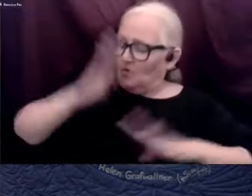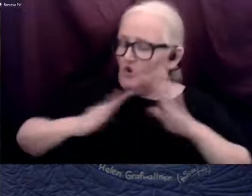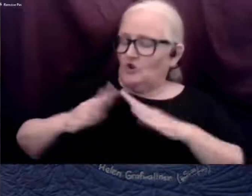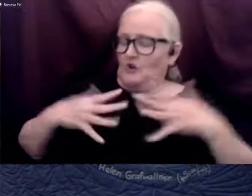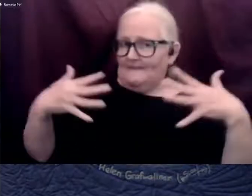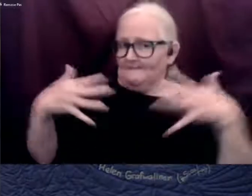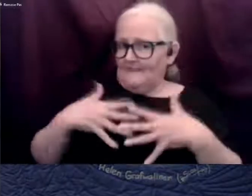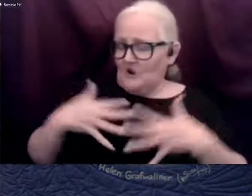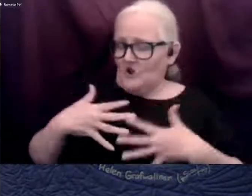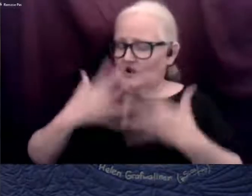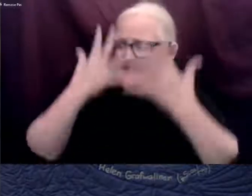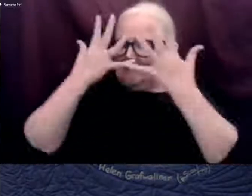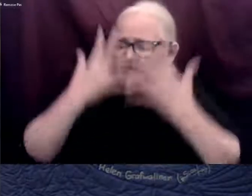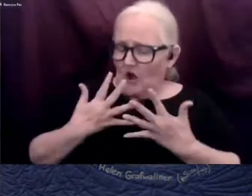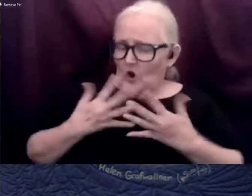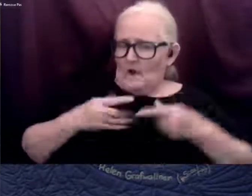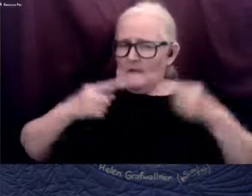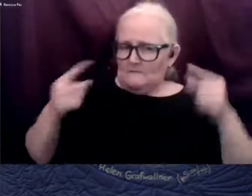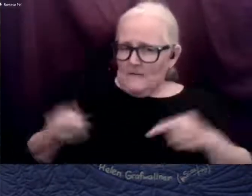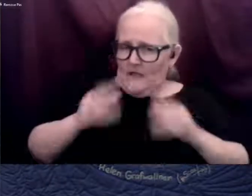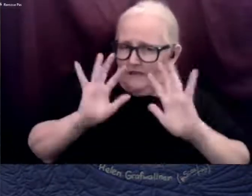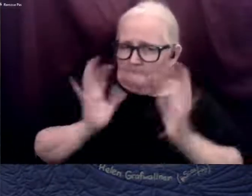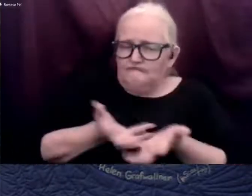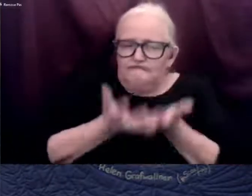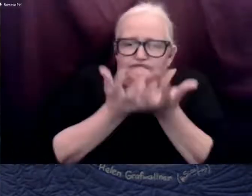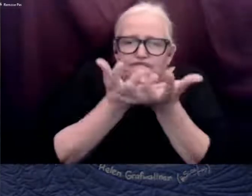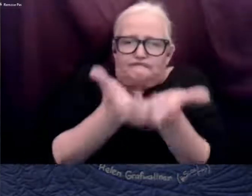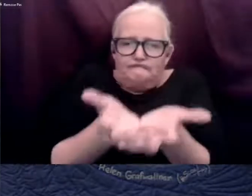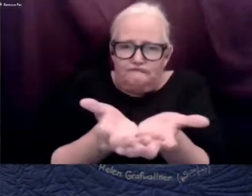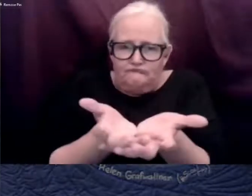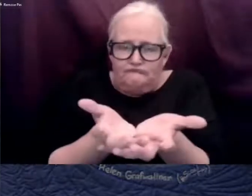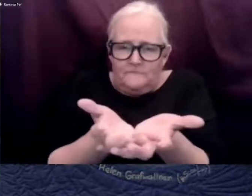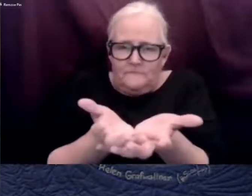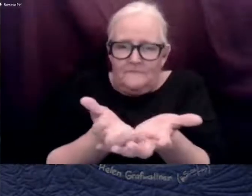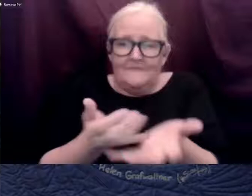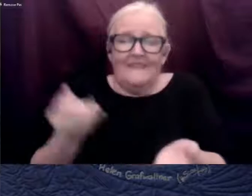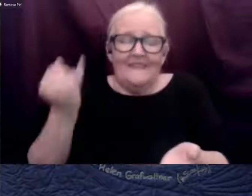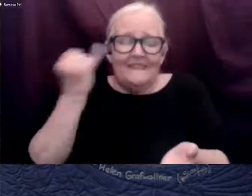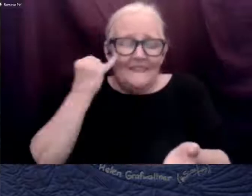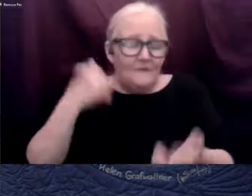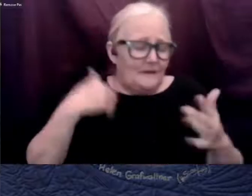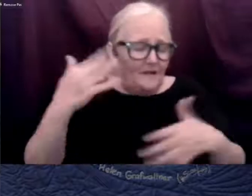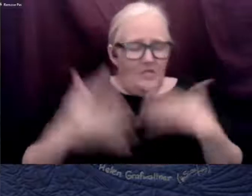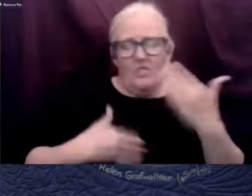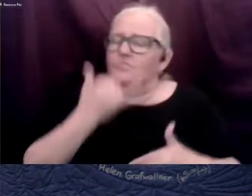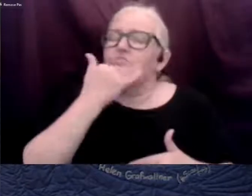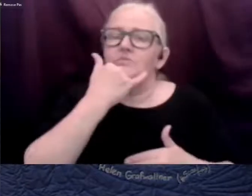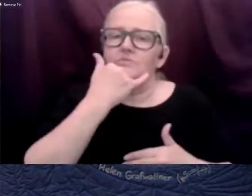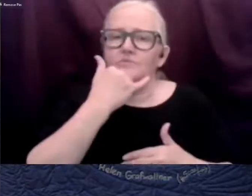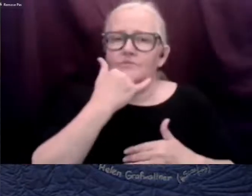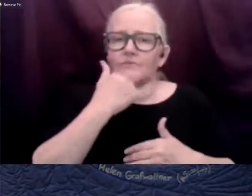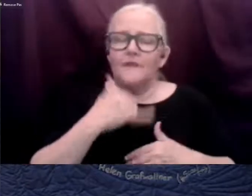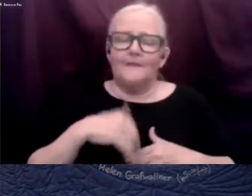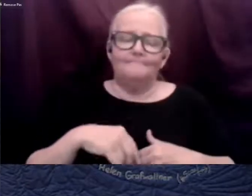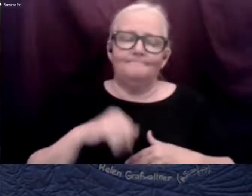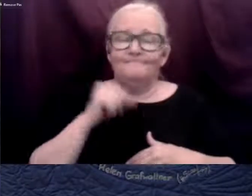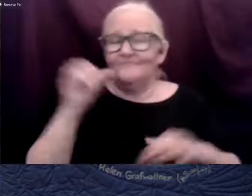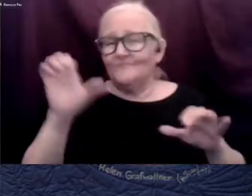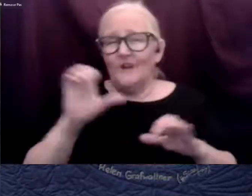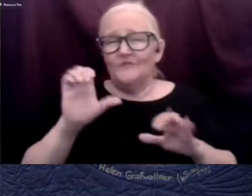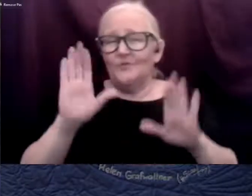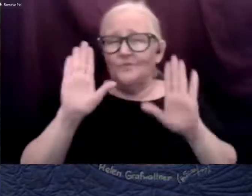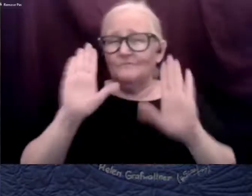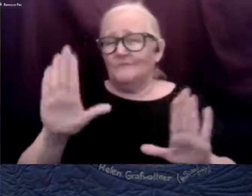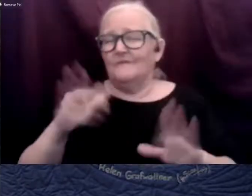pains. When we miss the mark, when we aren't our best selves, when we